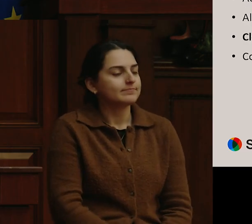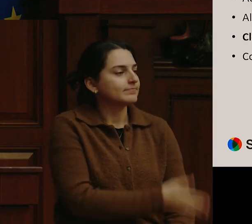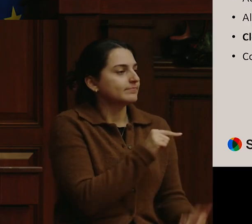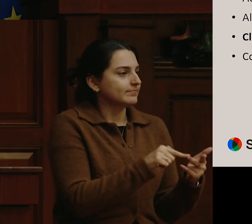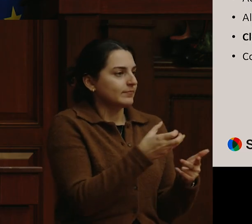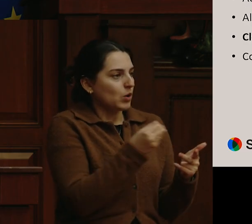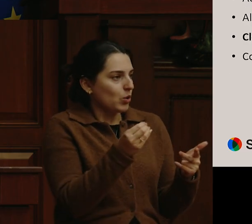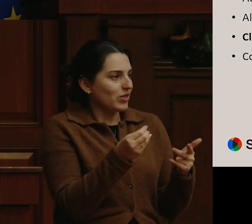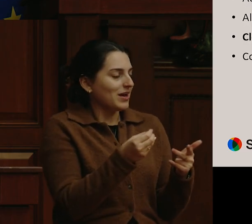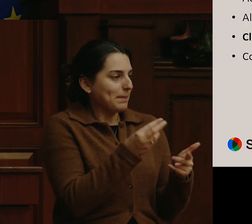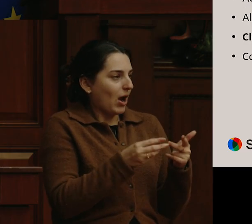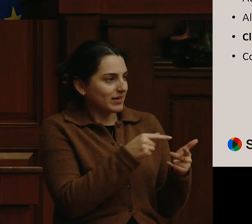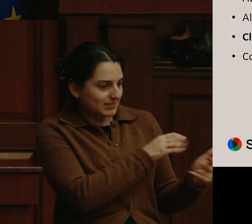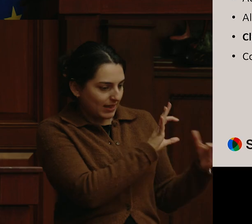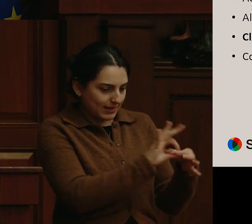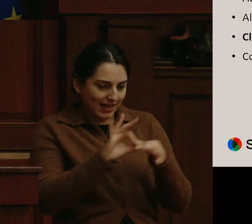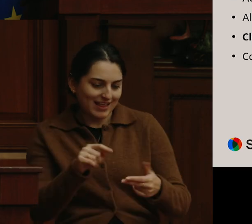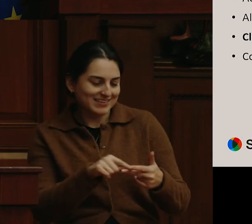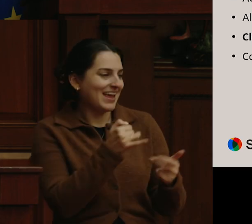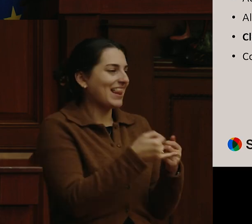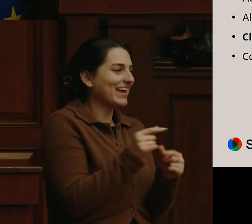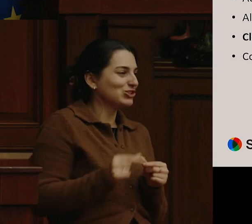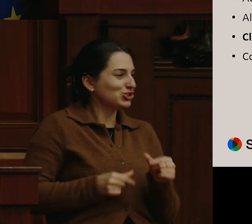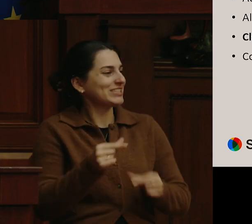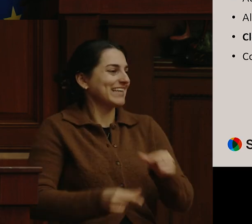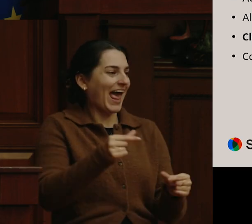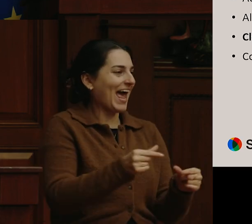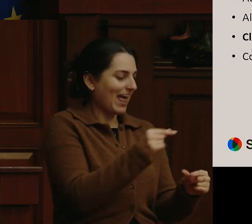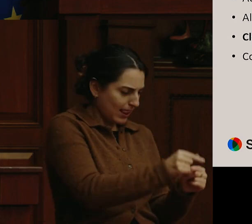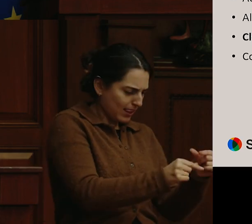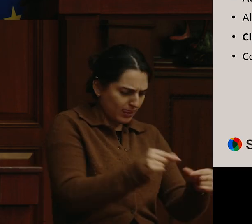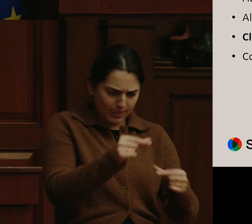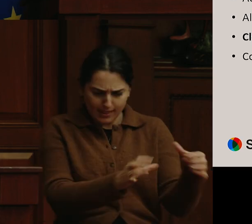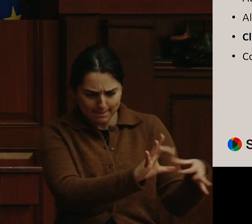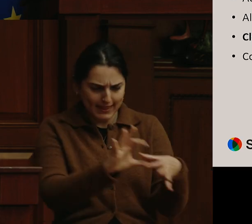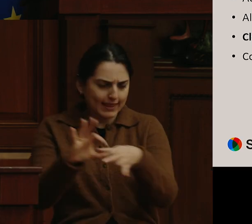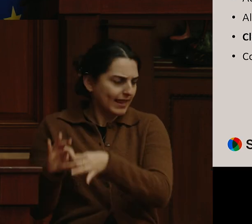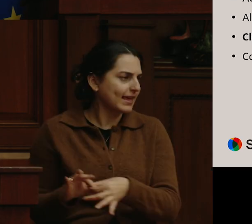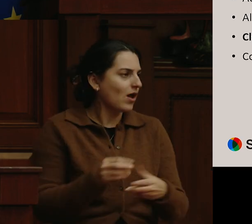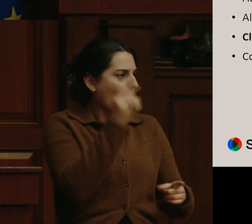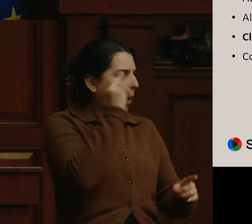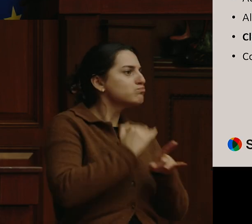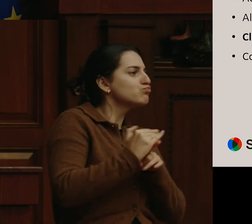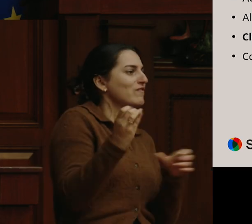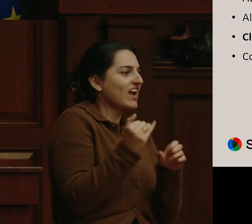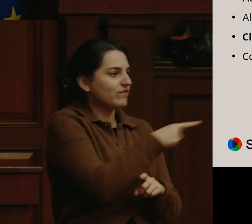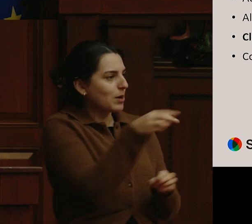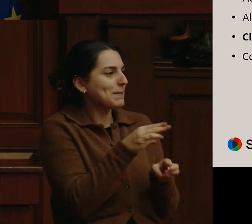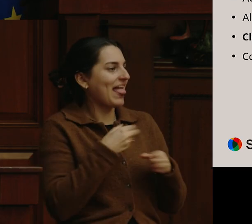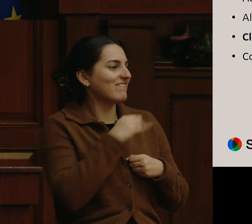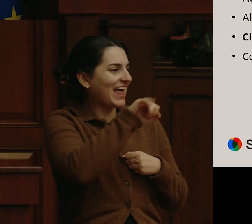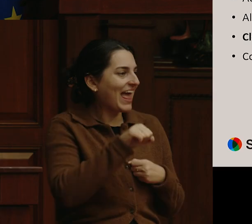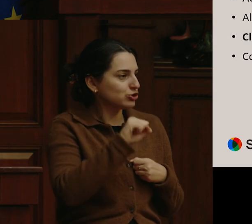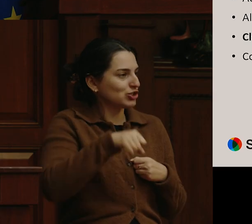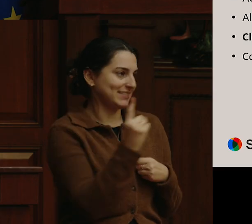Another part of the jigsaw, so these are all different parts of the jigsaw that are going to ultimately, we will hope, improve care for people living with